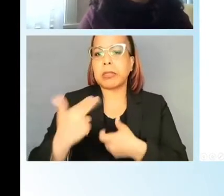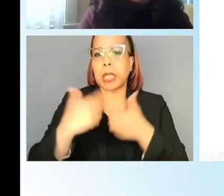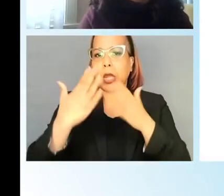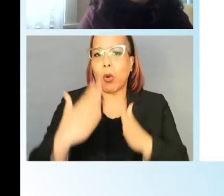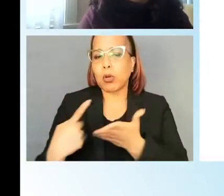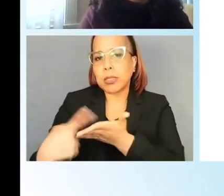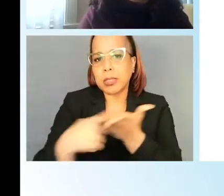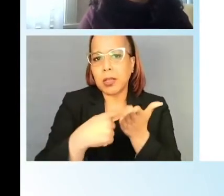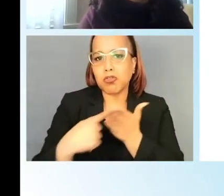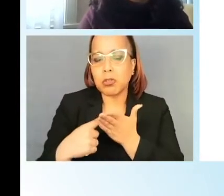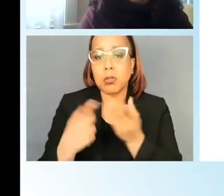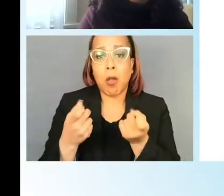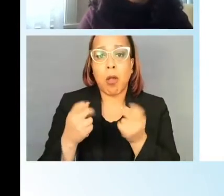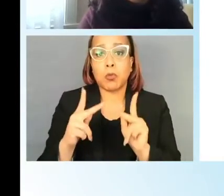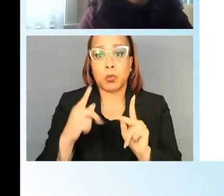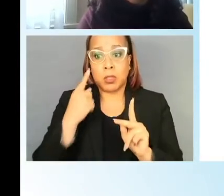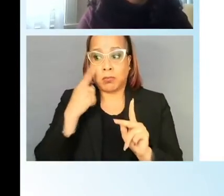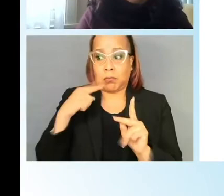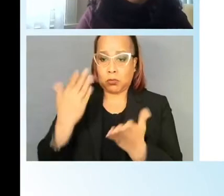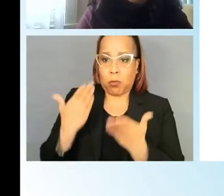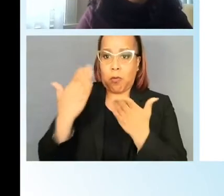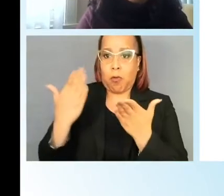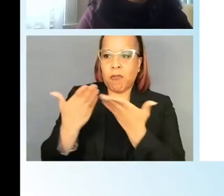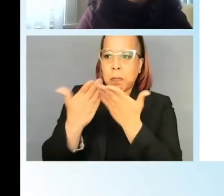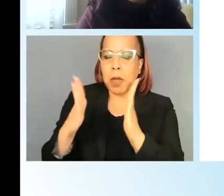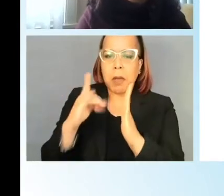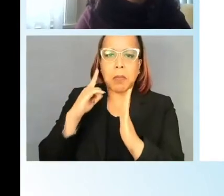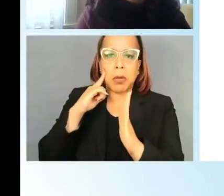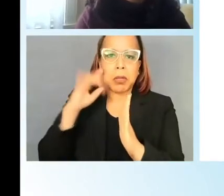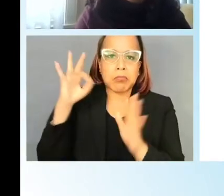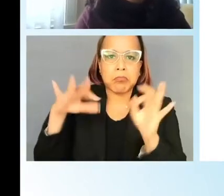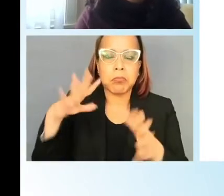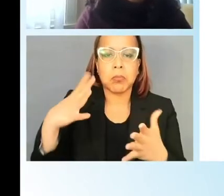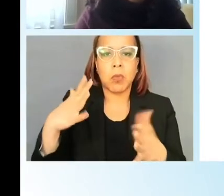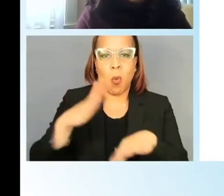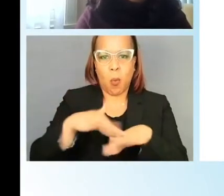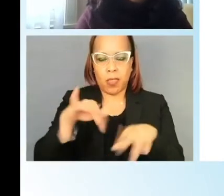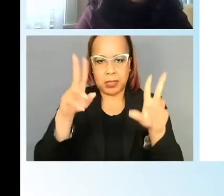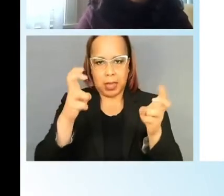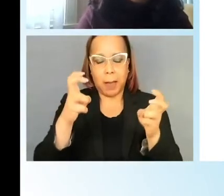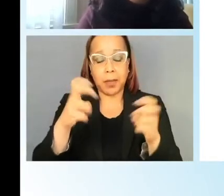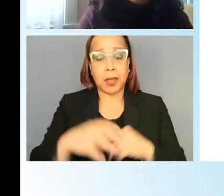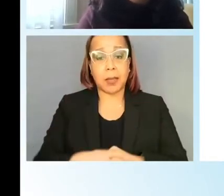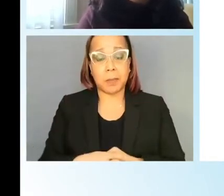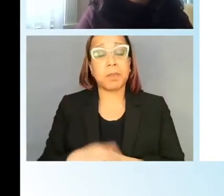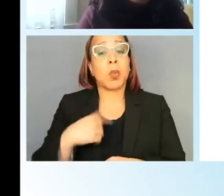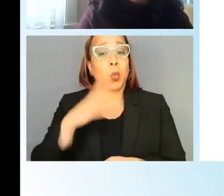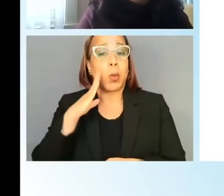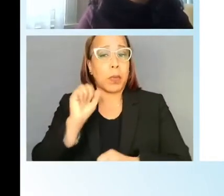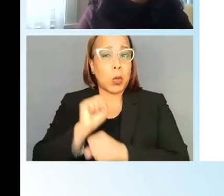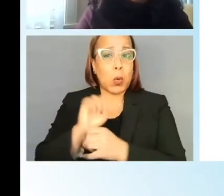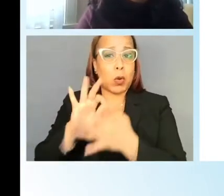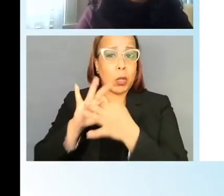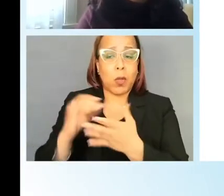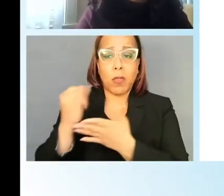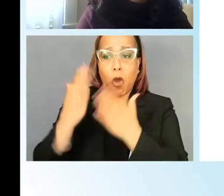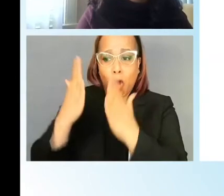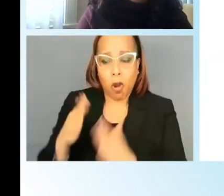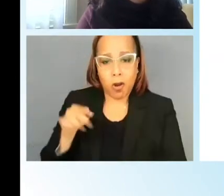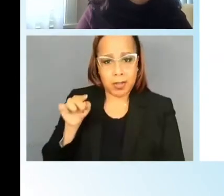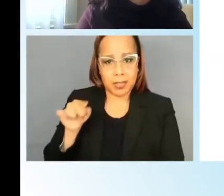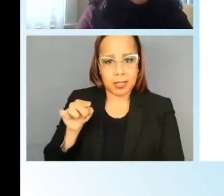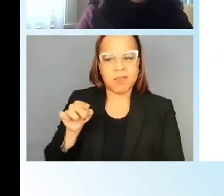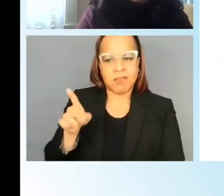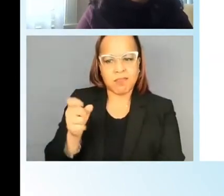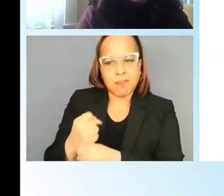and opportunities to offer public feedback on this topic. We will be working with artists to create